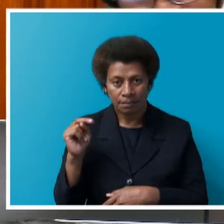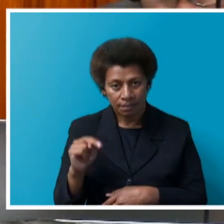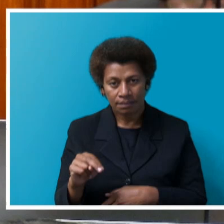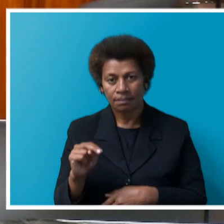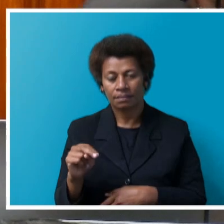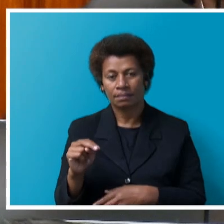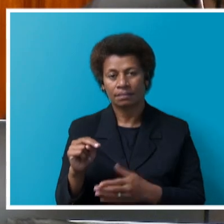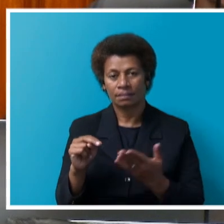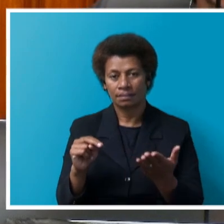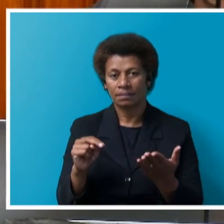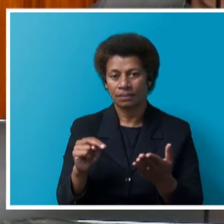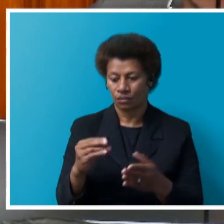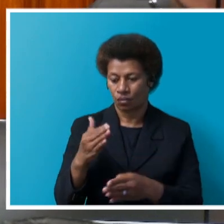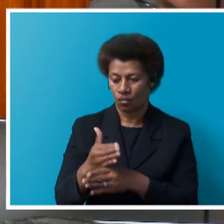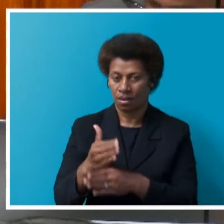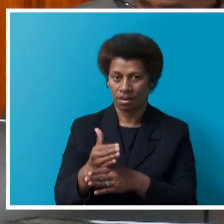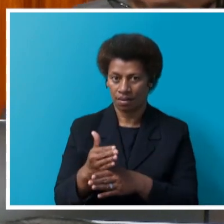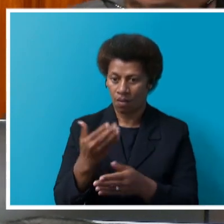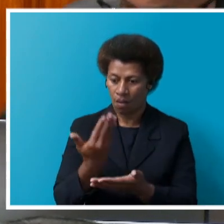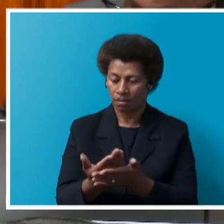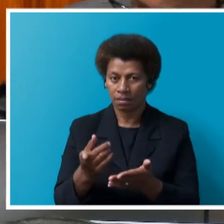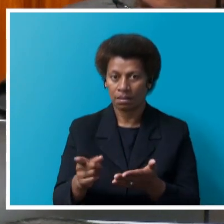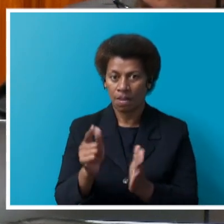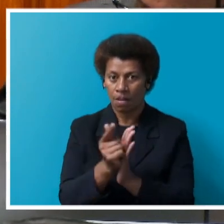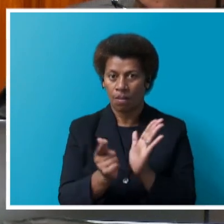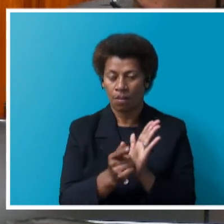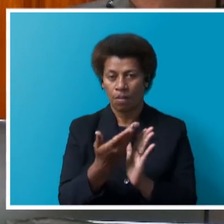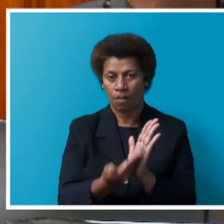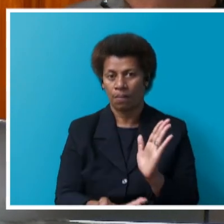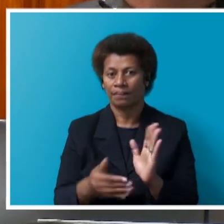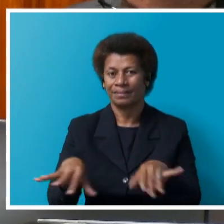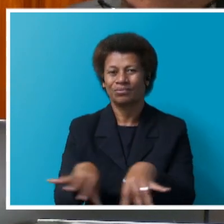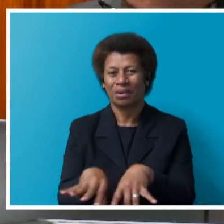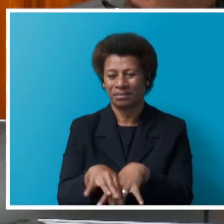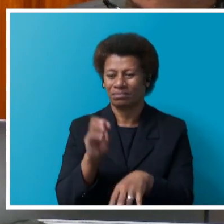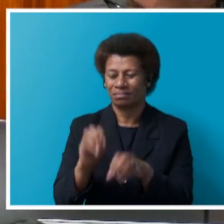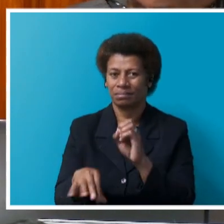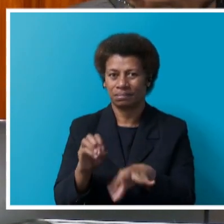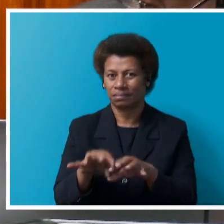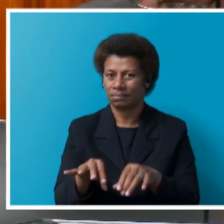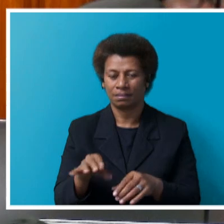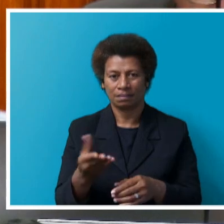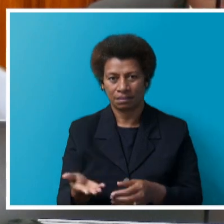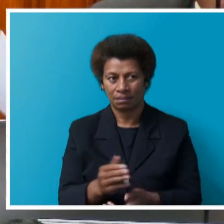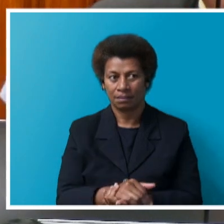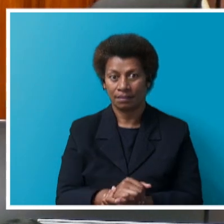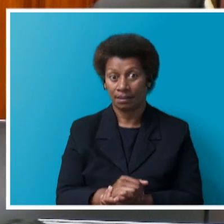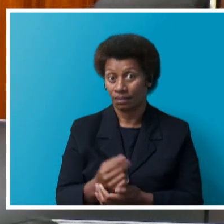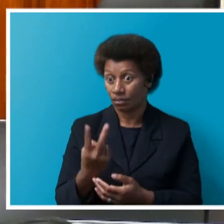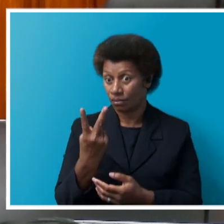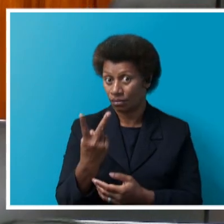desperately need to address the litter crisis. The Ministry is also in the process of finalizing its 2